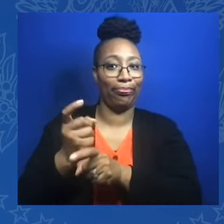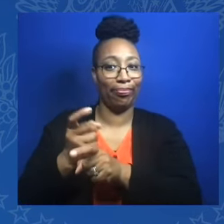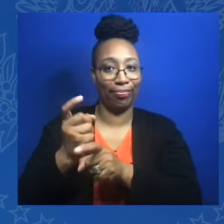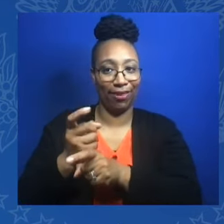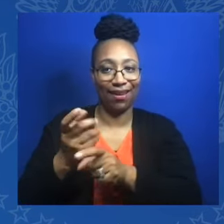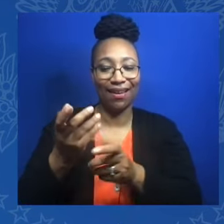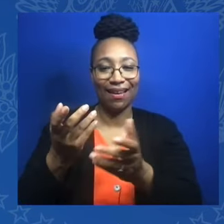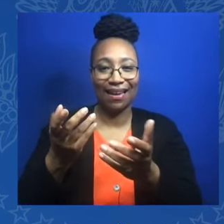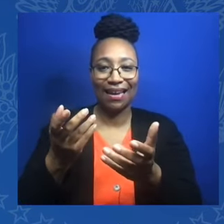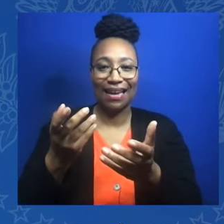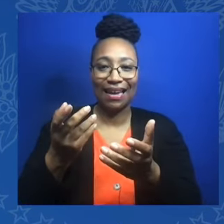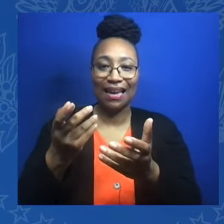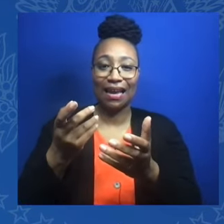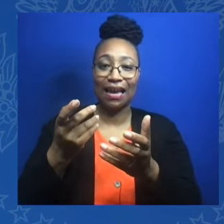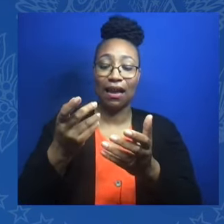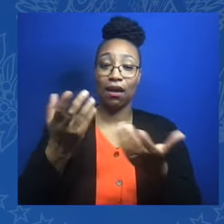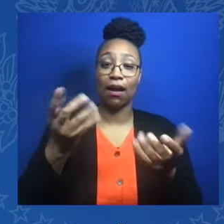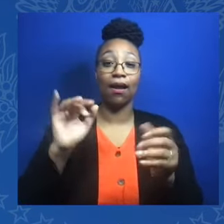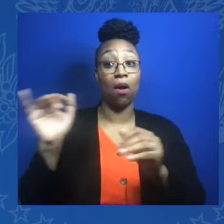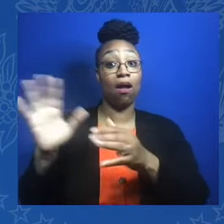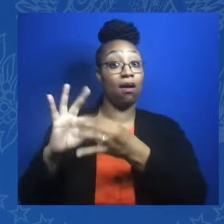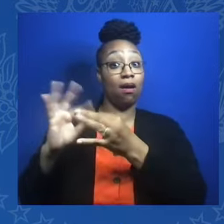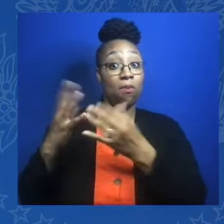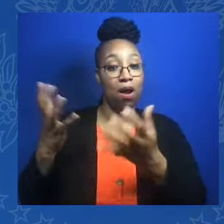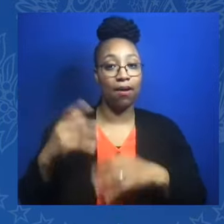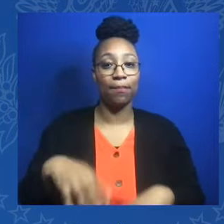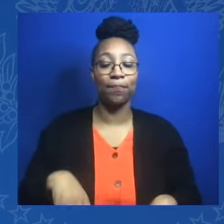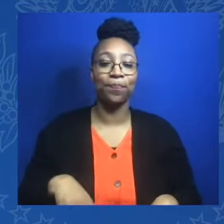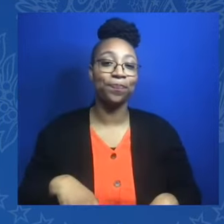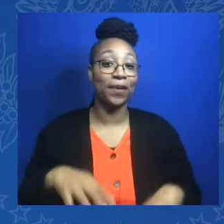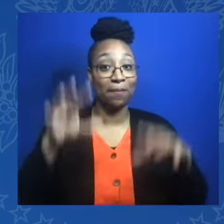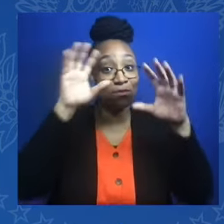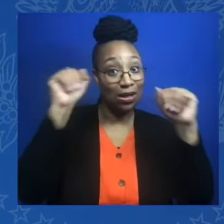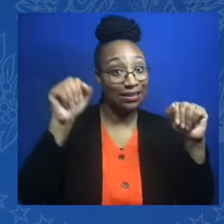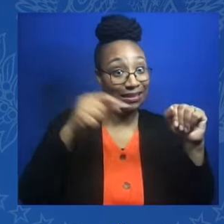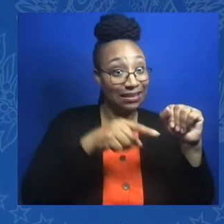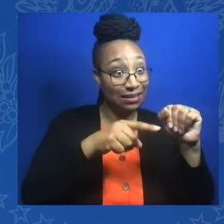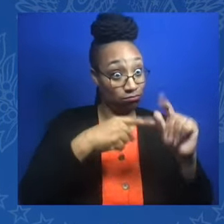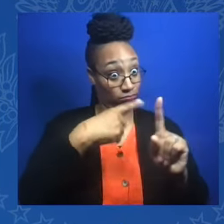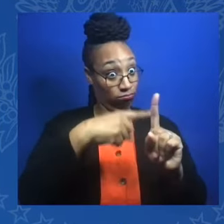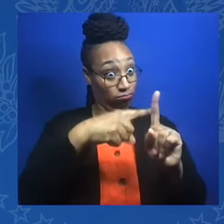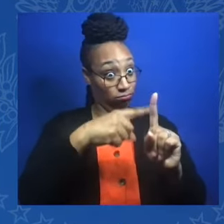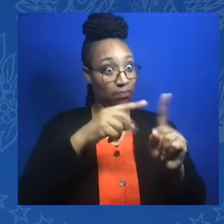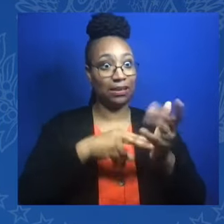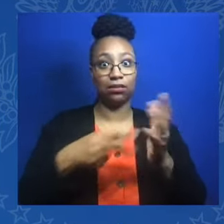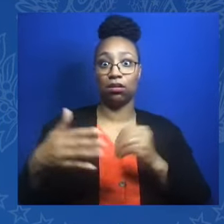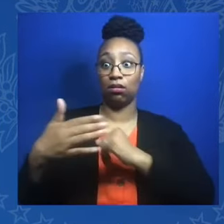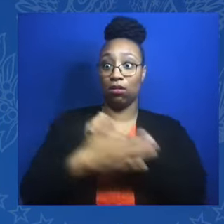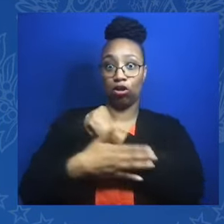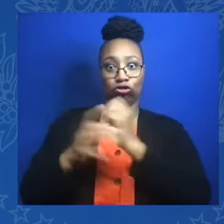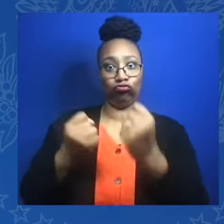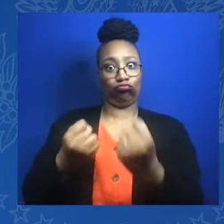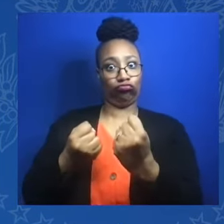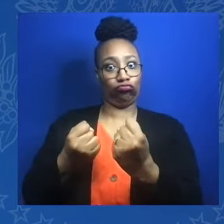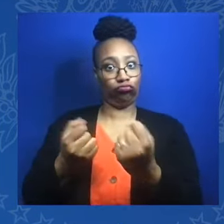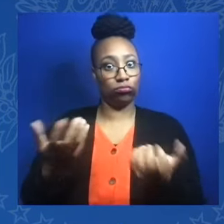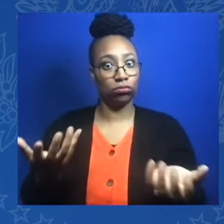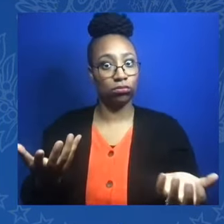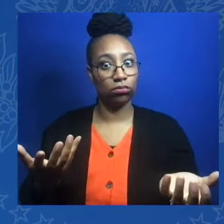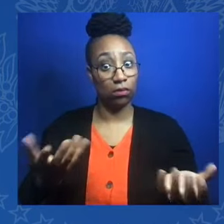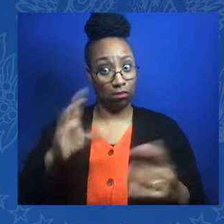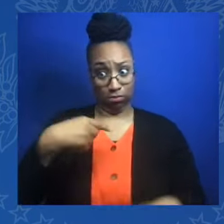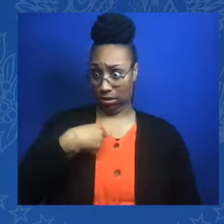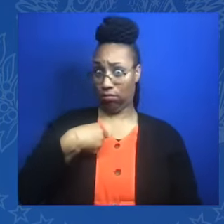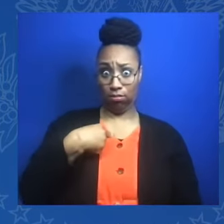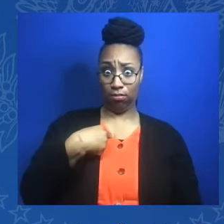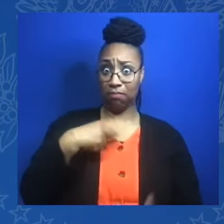president or its leaders. Well, I have never been more optimistic in my life about the prospects. I really mean this from the bottom of